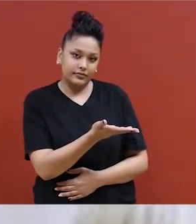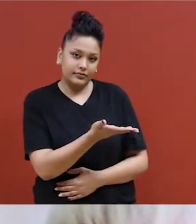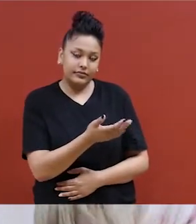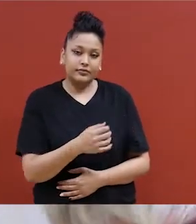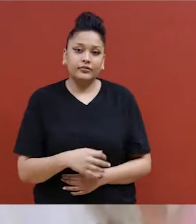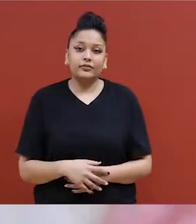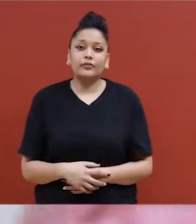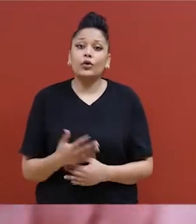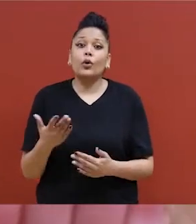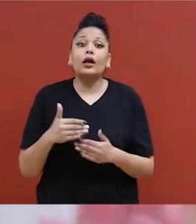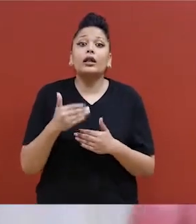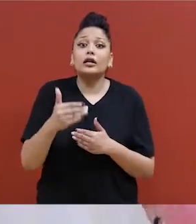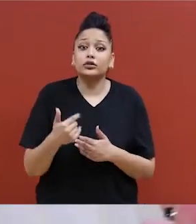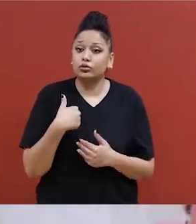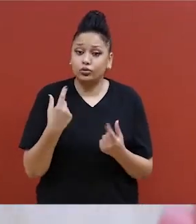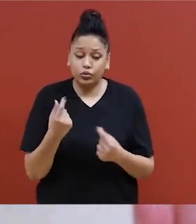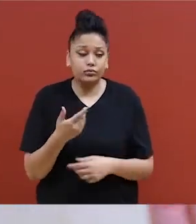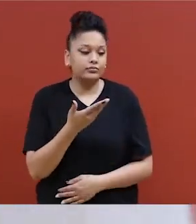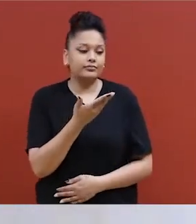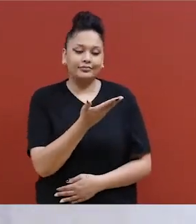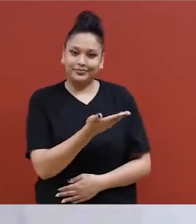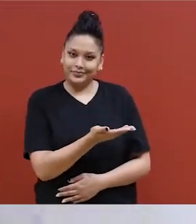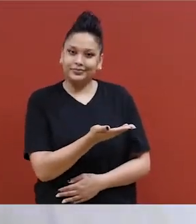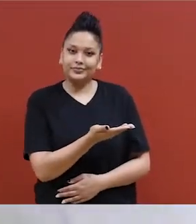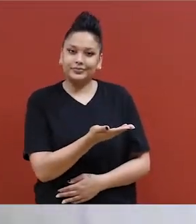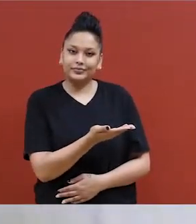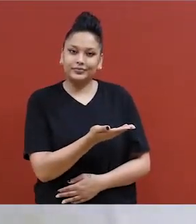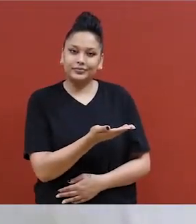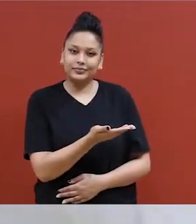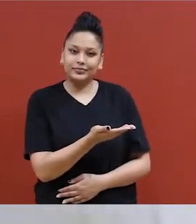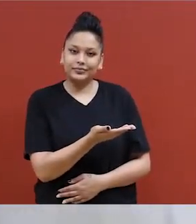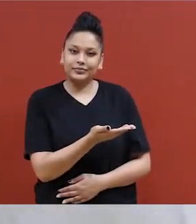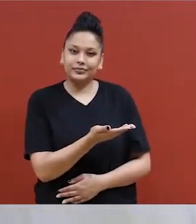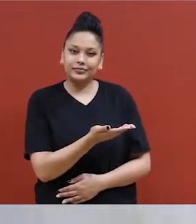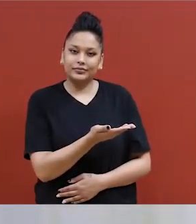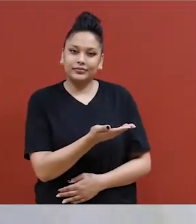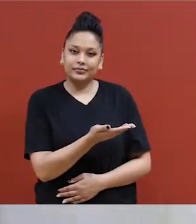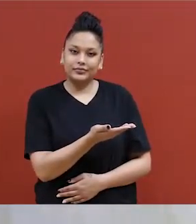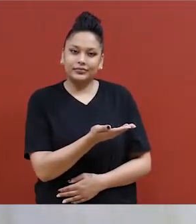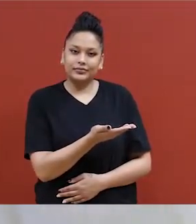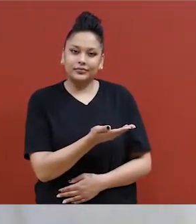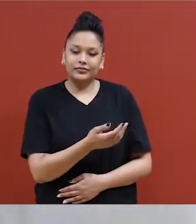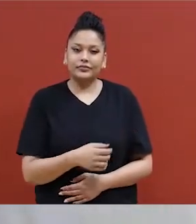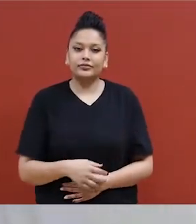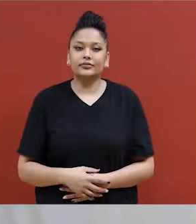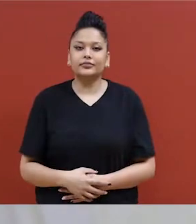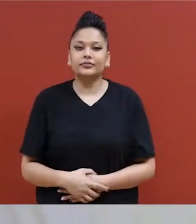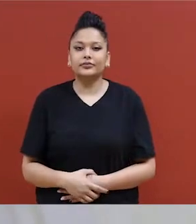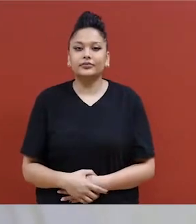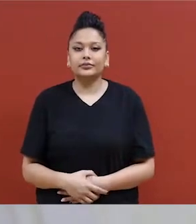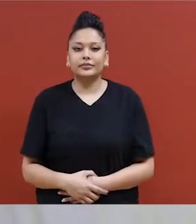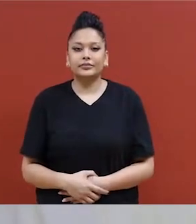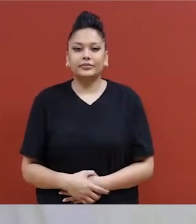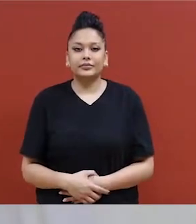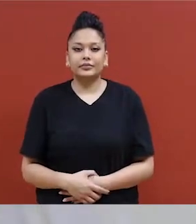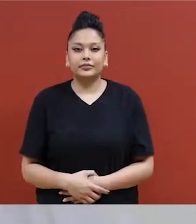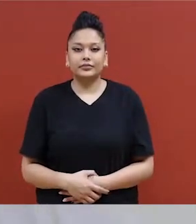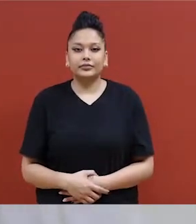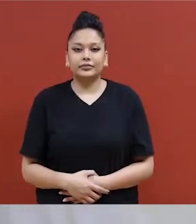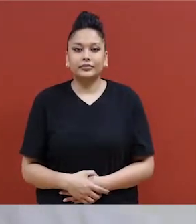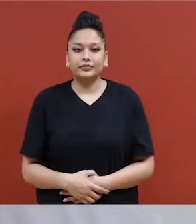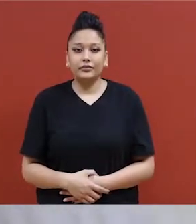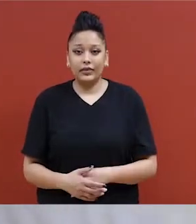I'm doing is making a straight hand, folding my thumb across my palm. My fingers look like they've